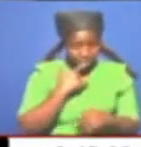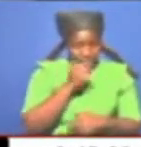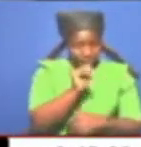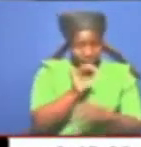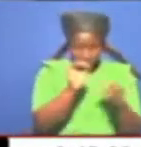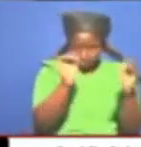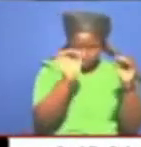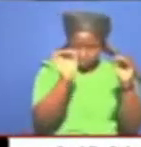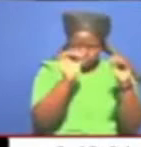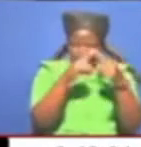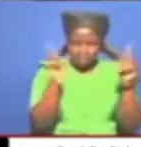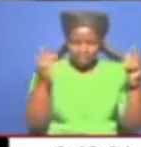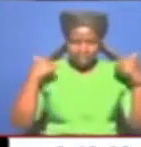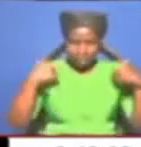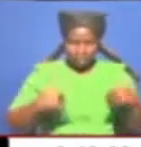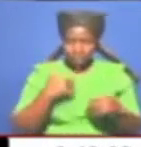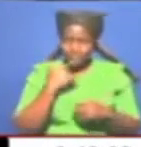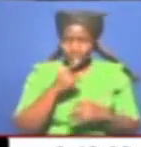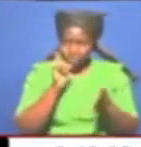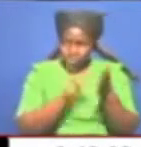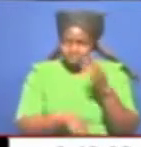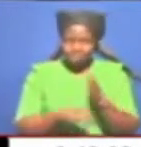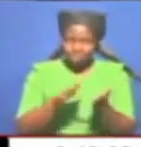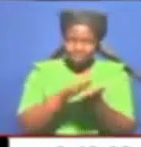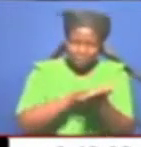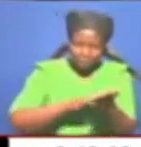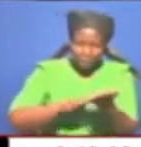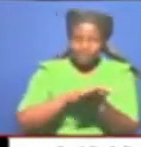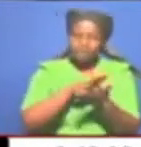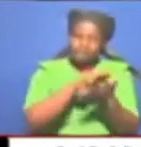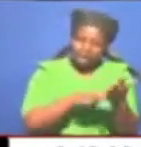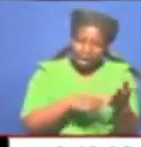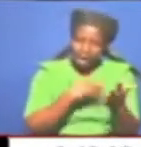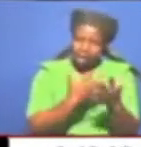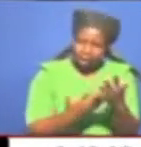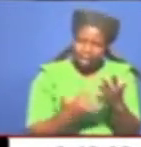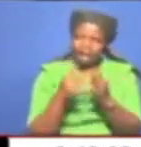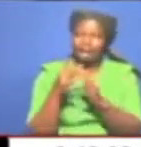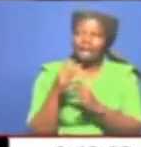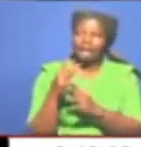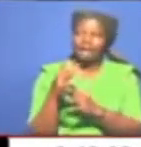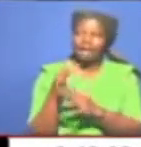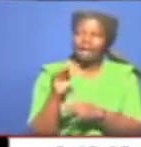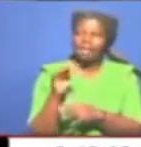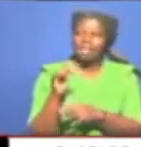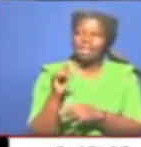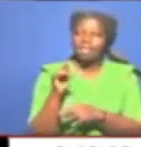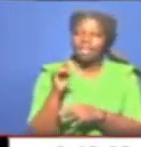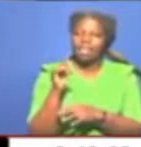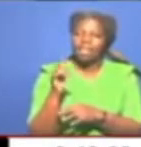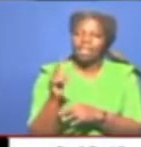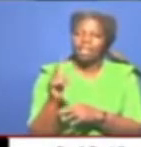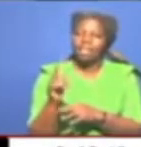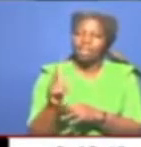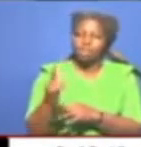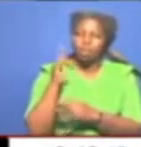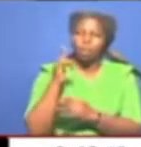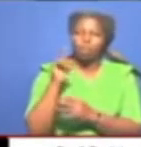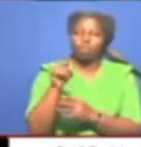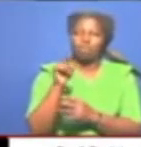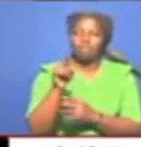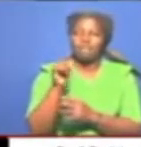saying is that the basic structure doctrine is a legal device that has been used by the